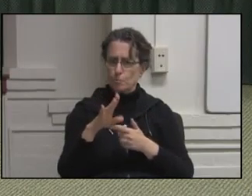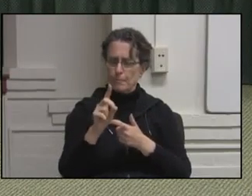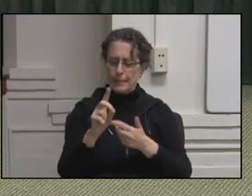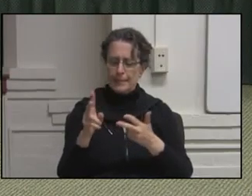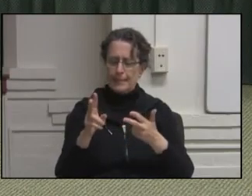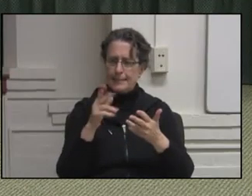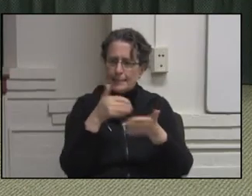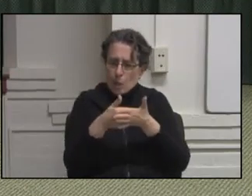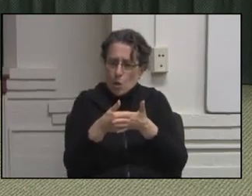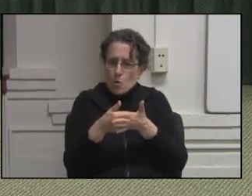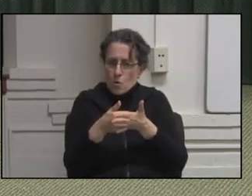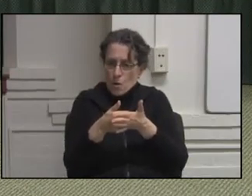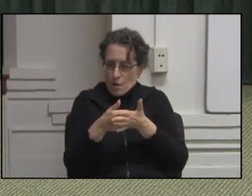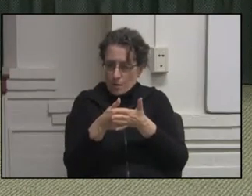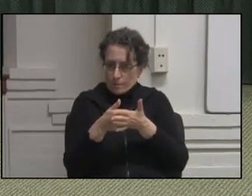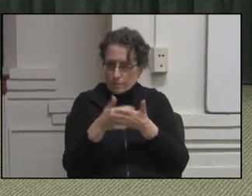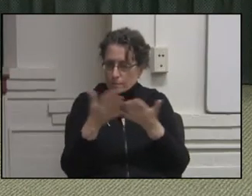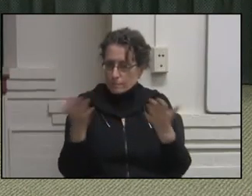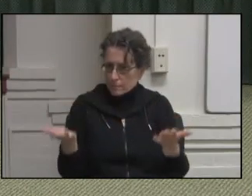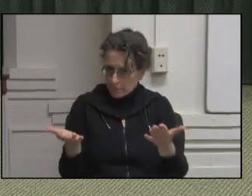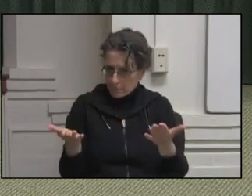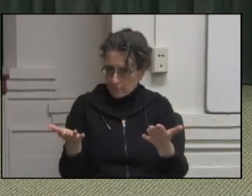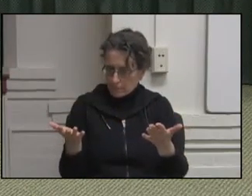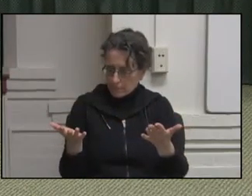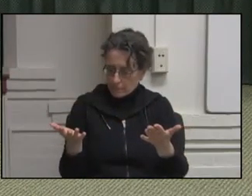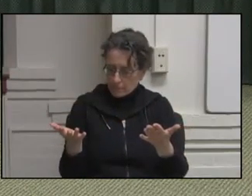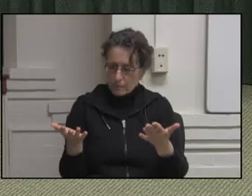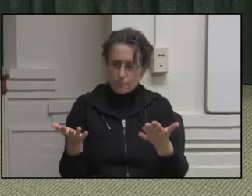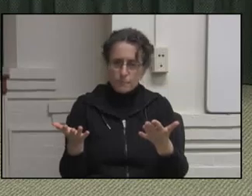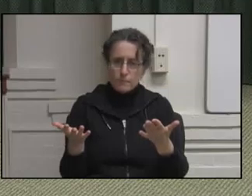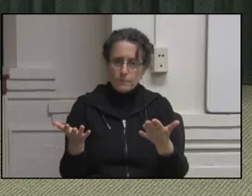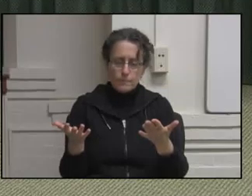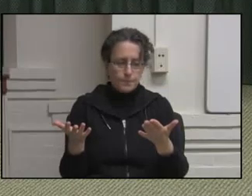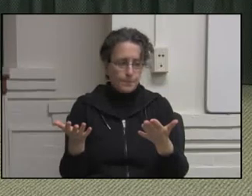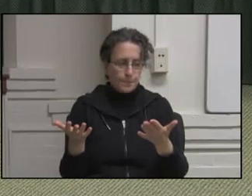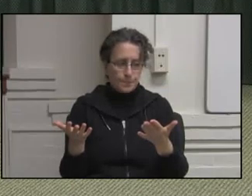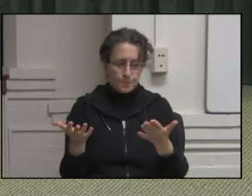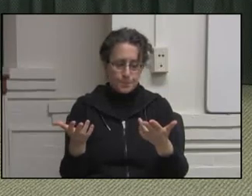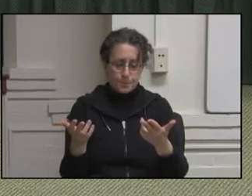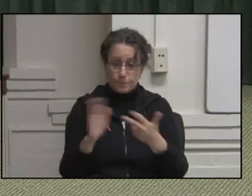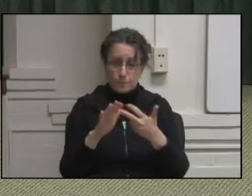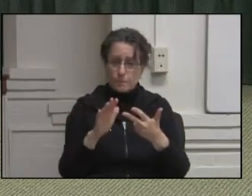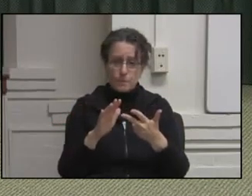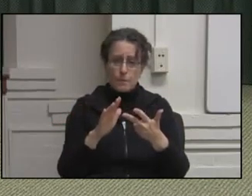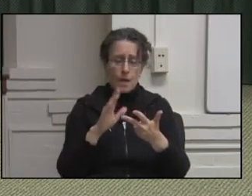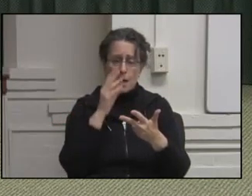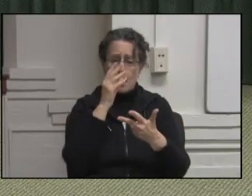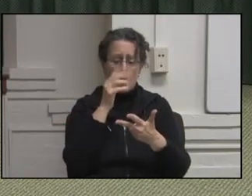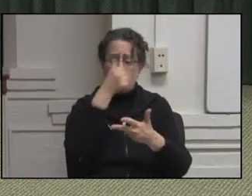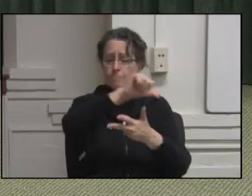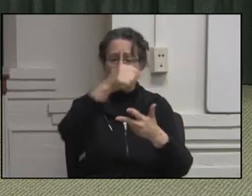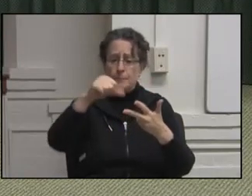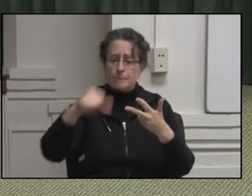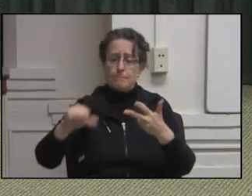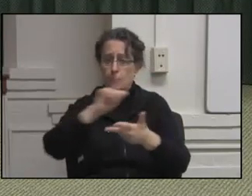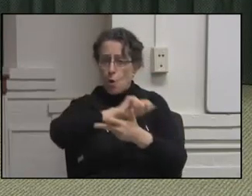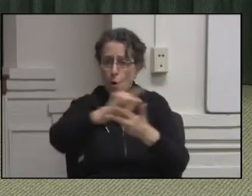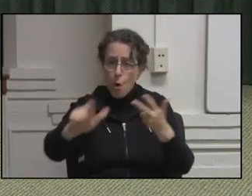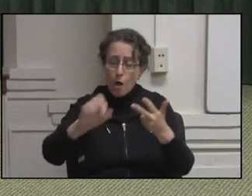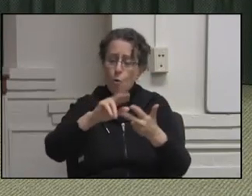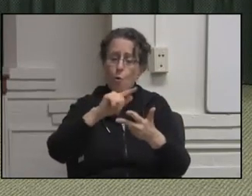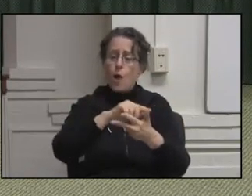other. Is it handy if you, are you going to let all three know, or are you going to encourage them